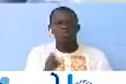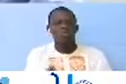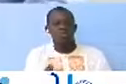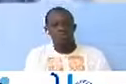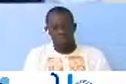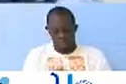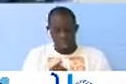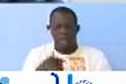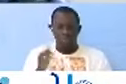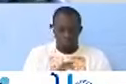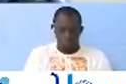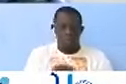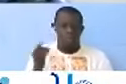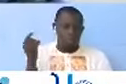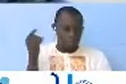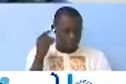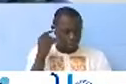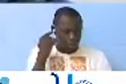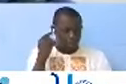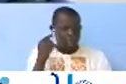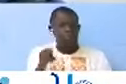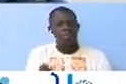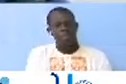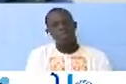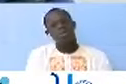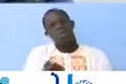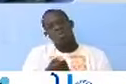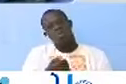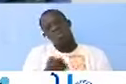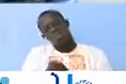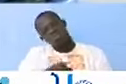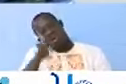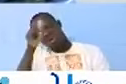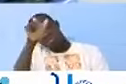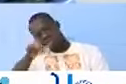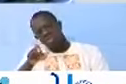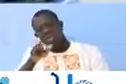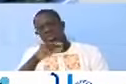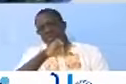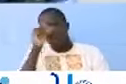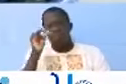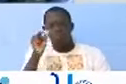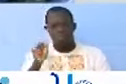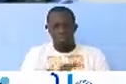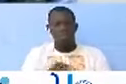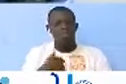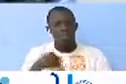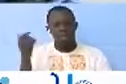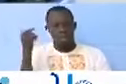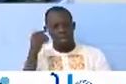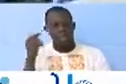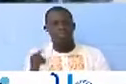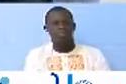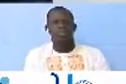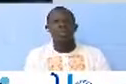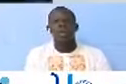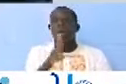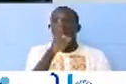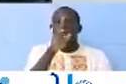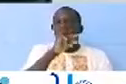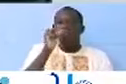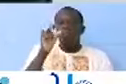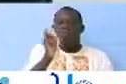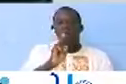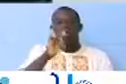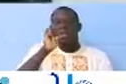mwele. I heard. Madu to mwe. I heard one person's name. Minto mu Idrissa Jobti.